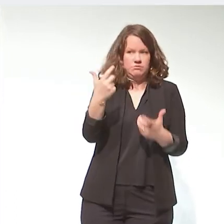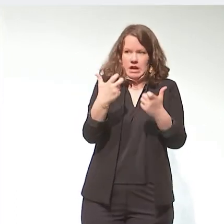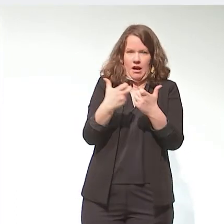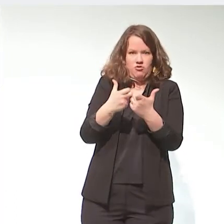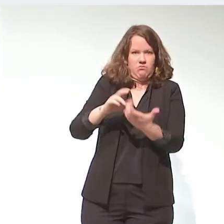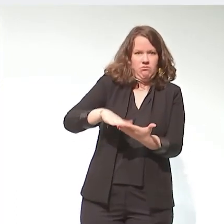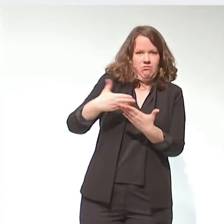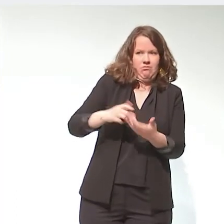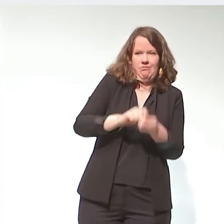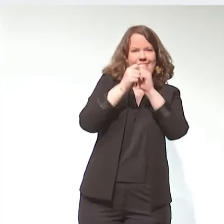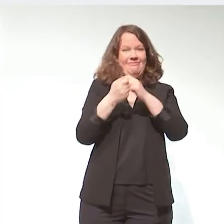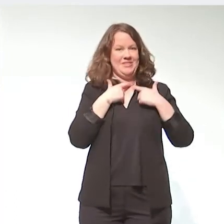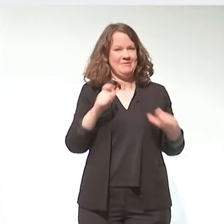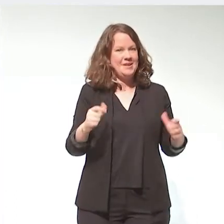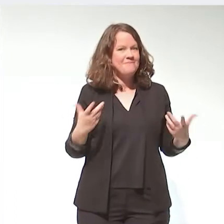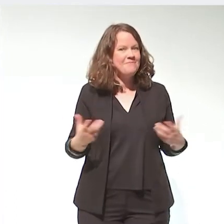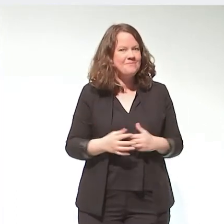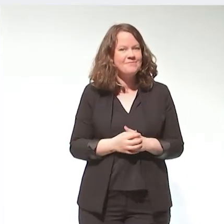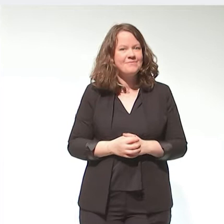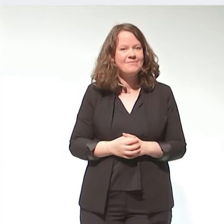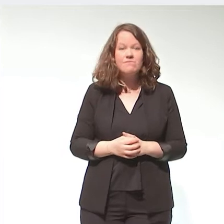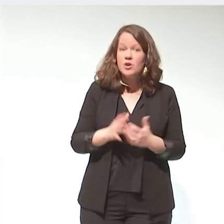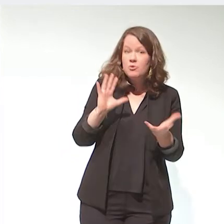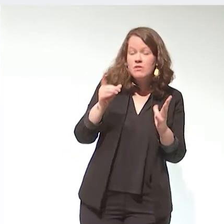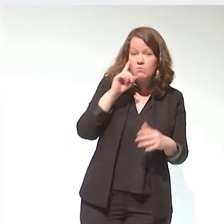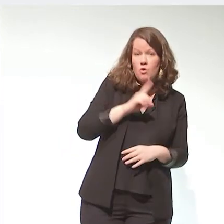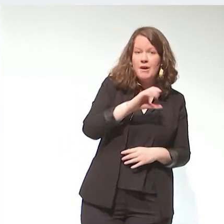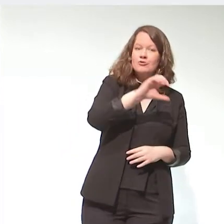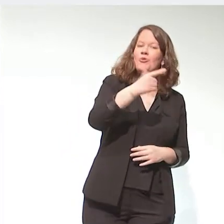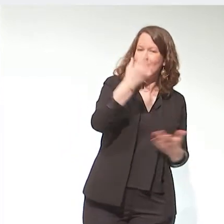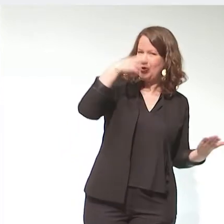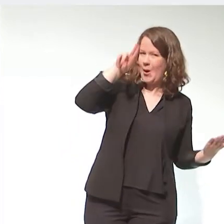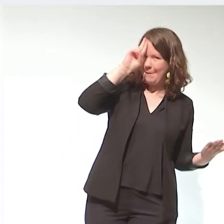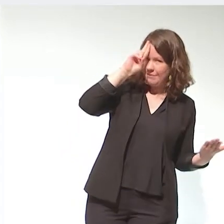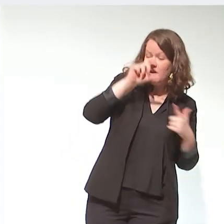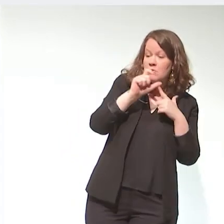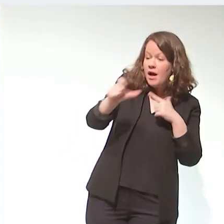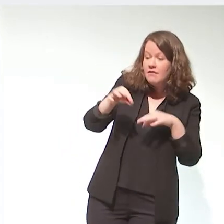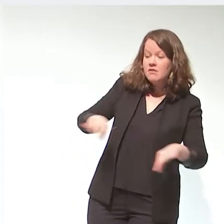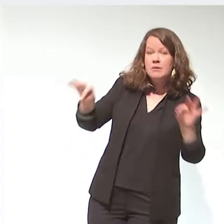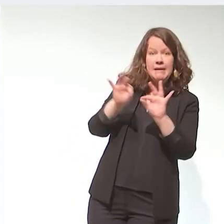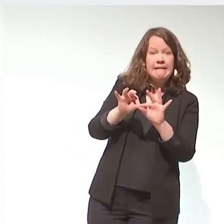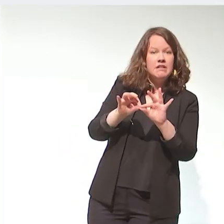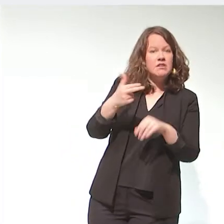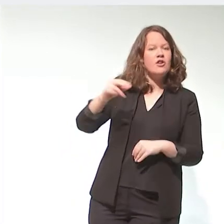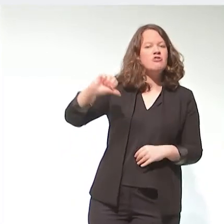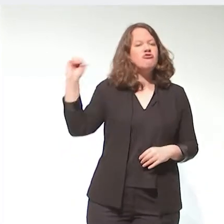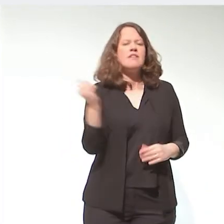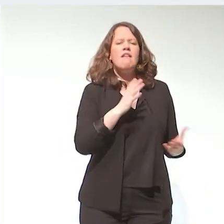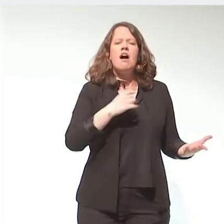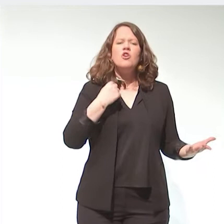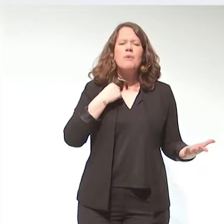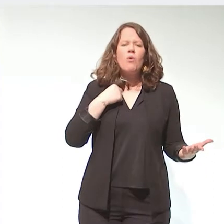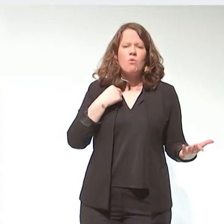is supposed to give access to the emergency number 112. Why not